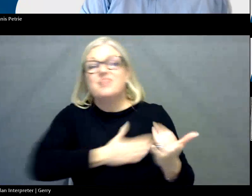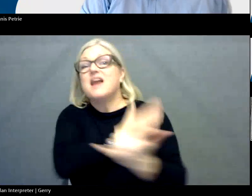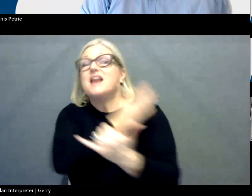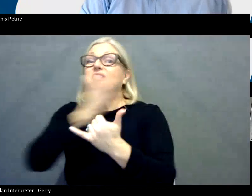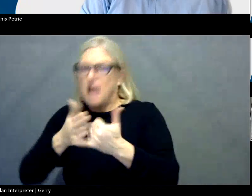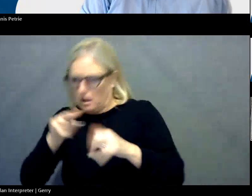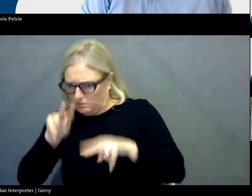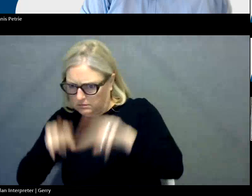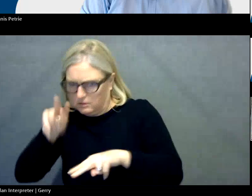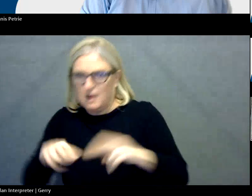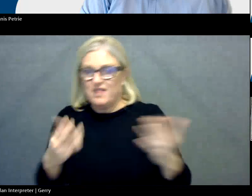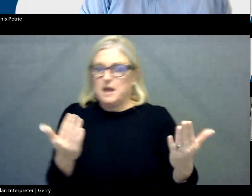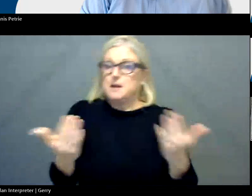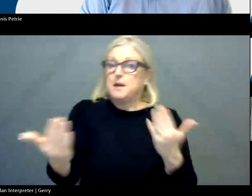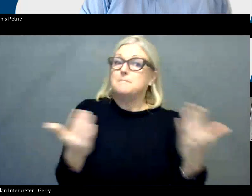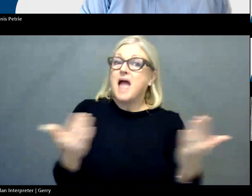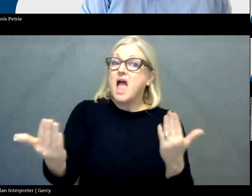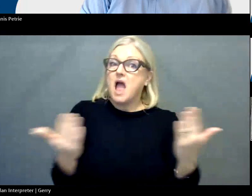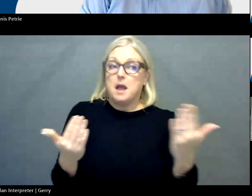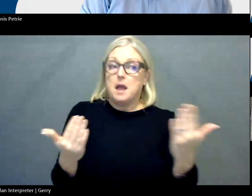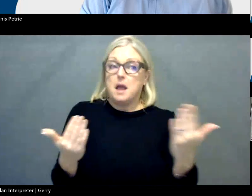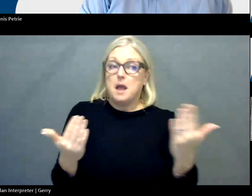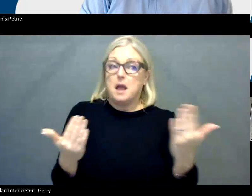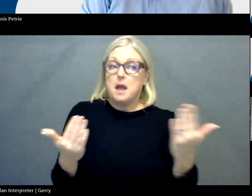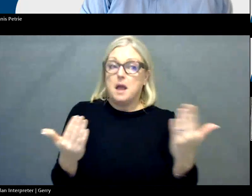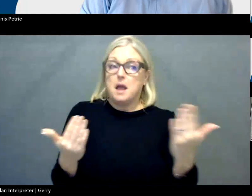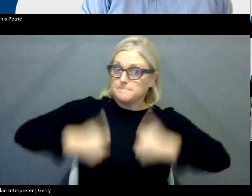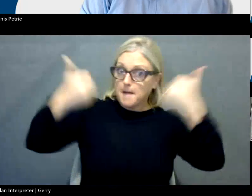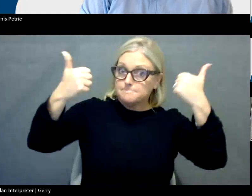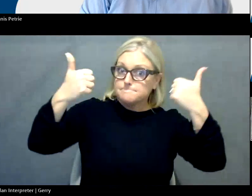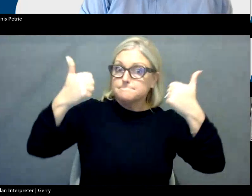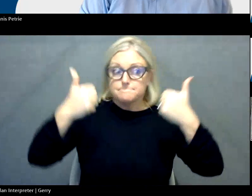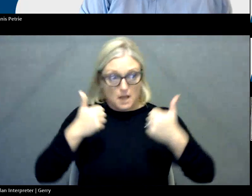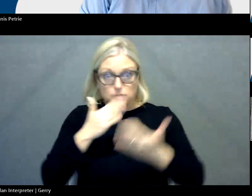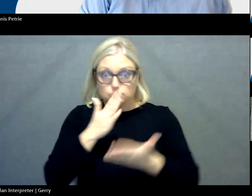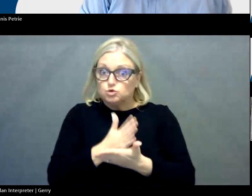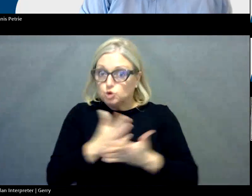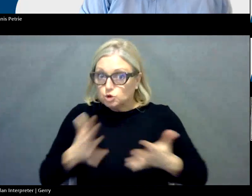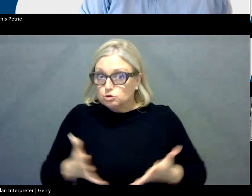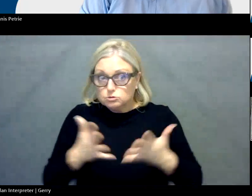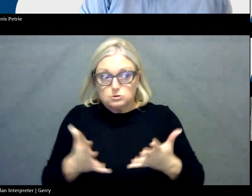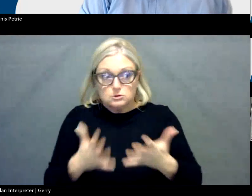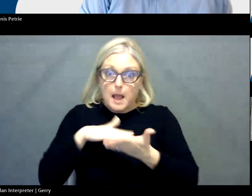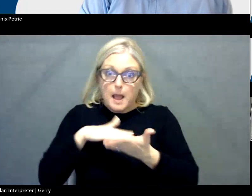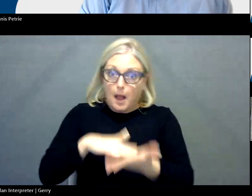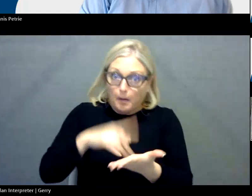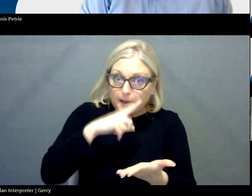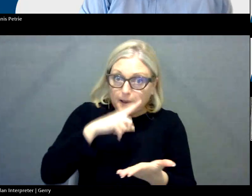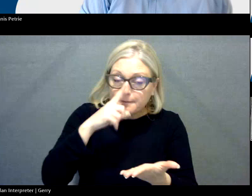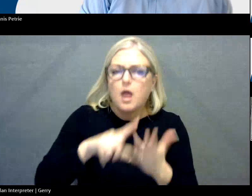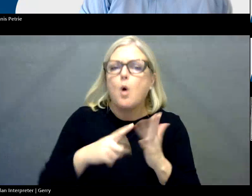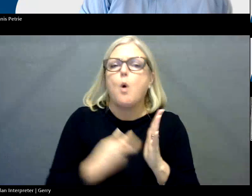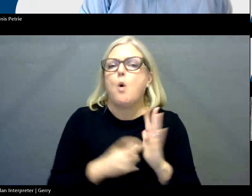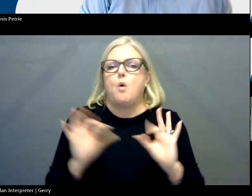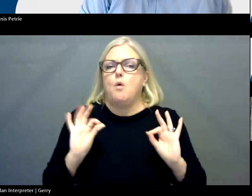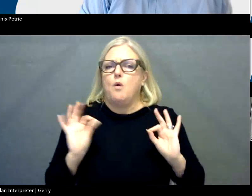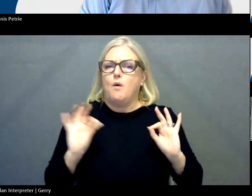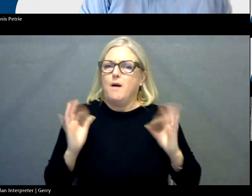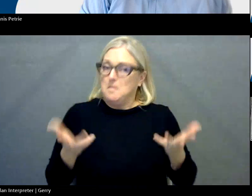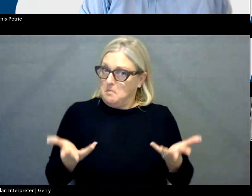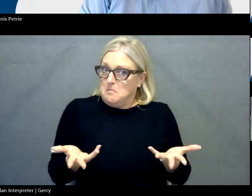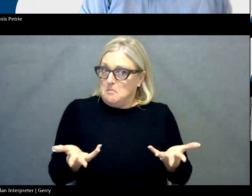means of assessing whether it's promoting well-being amongst people with disability or not. So yes, I see it as more